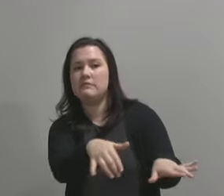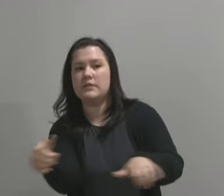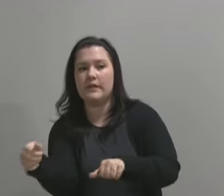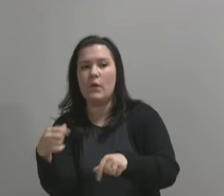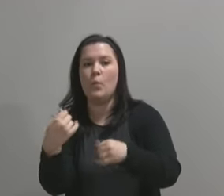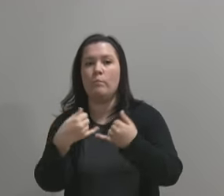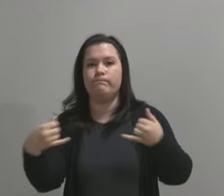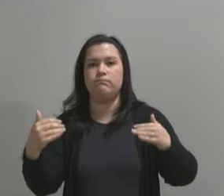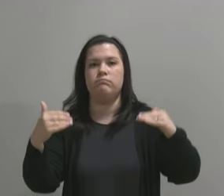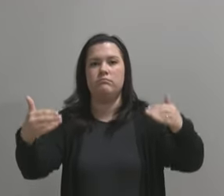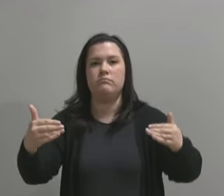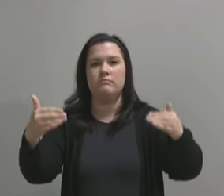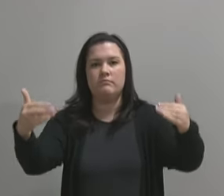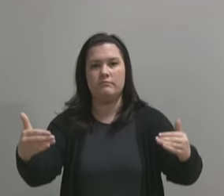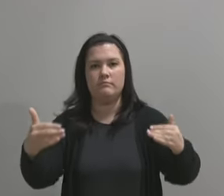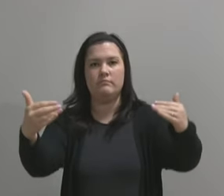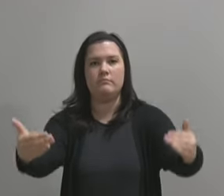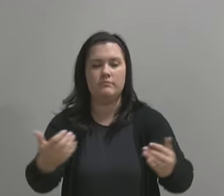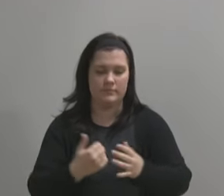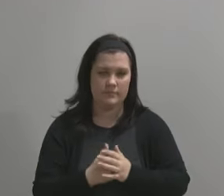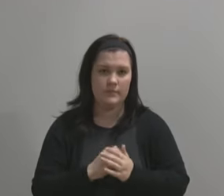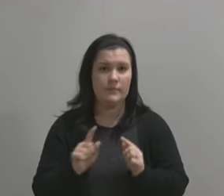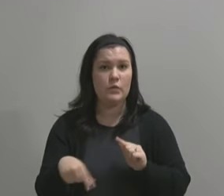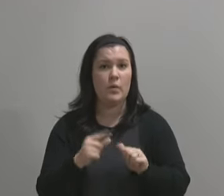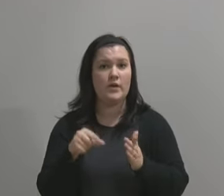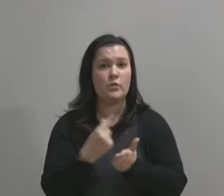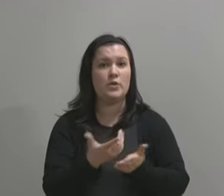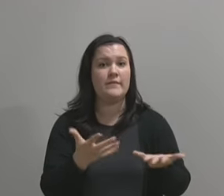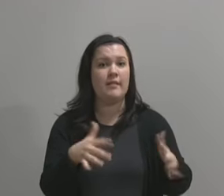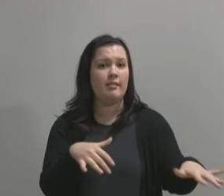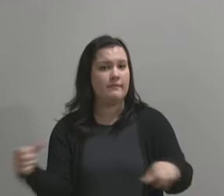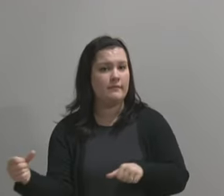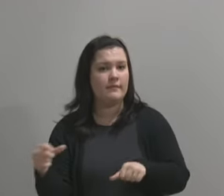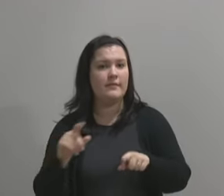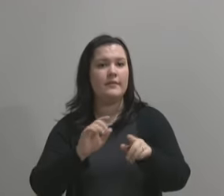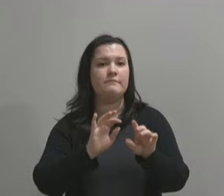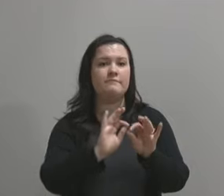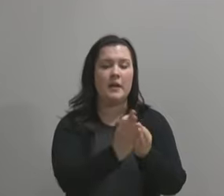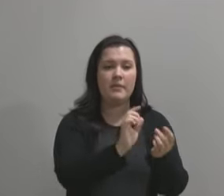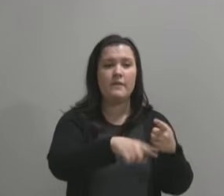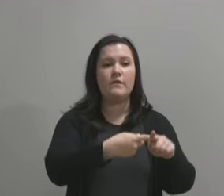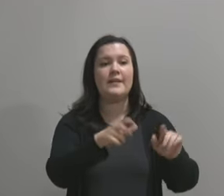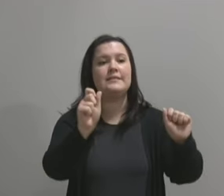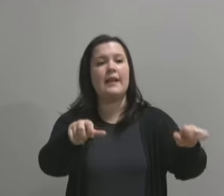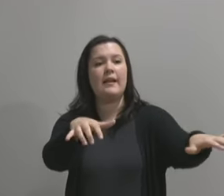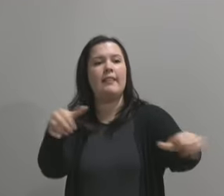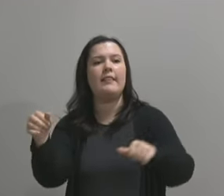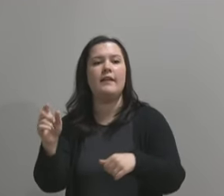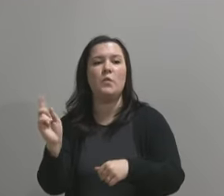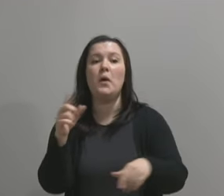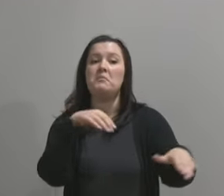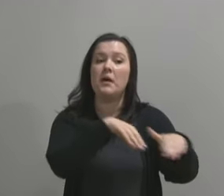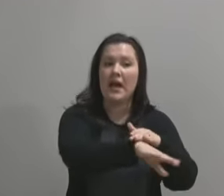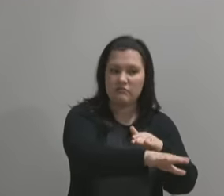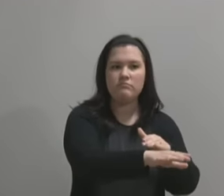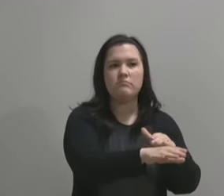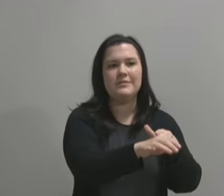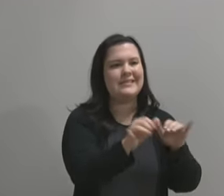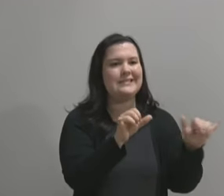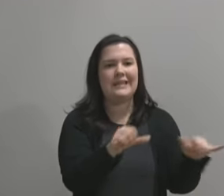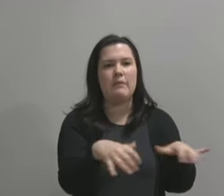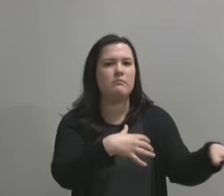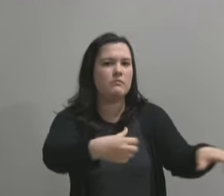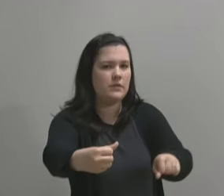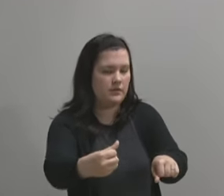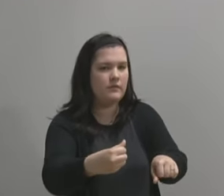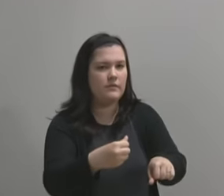one row at a time. Once the graduates have left, friends and family may leave through the doors which you entered, exit out of the building